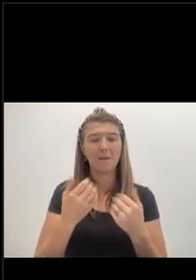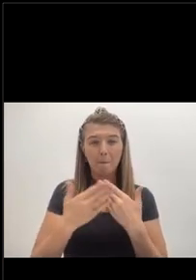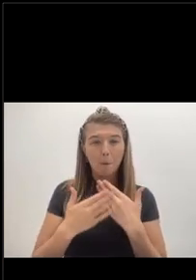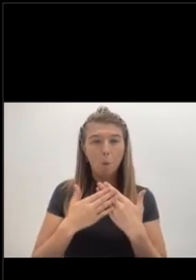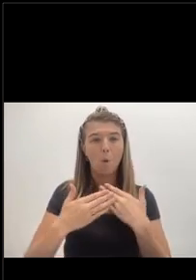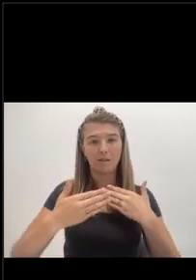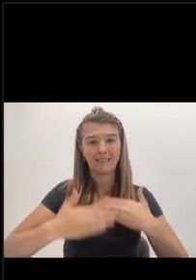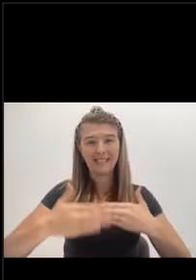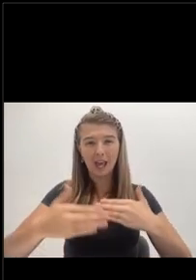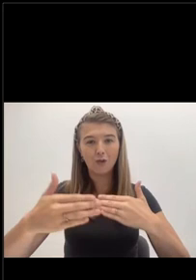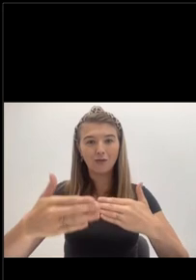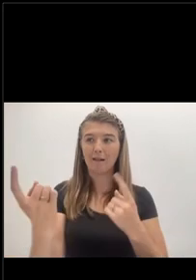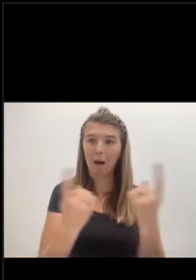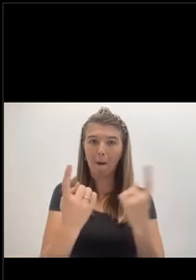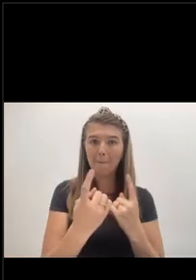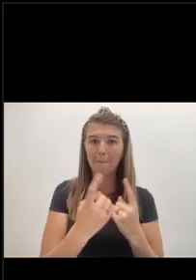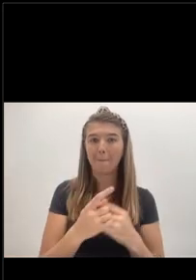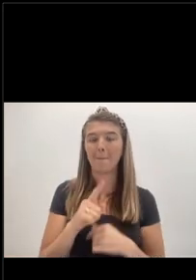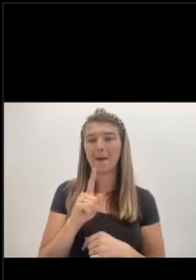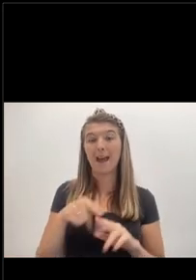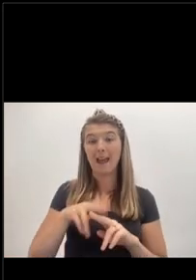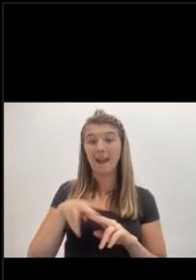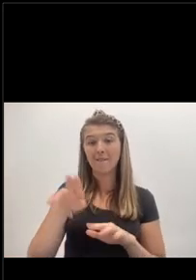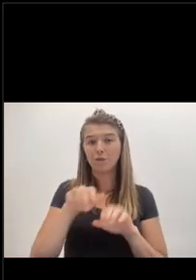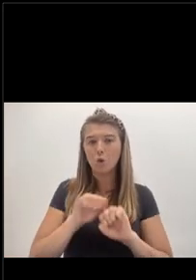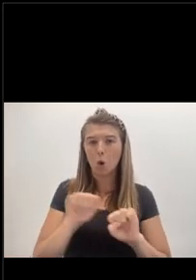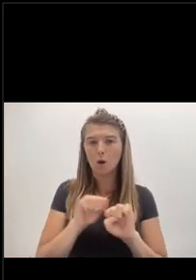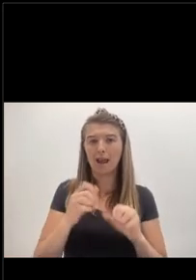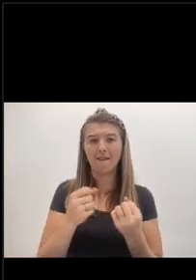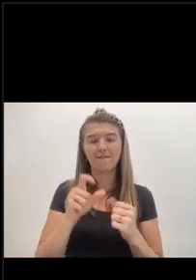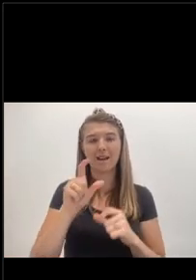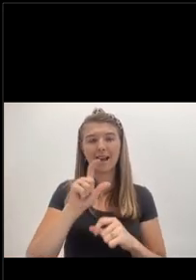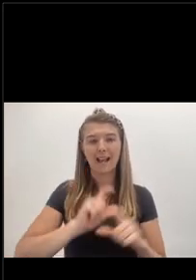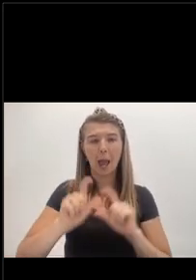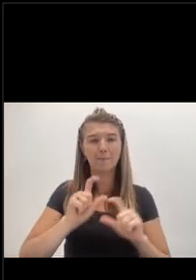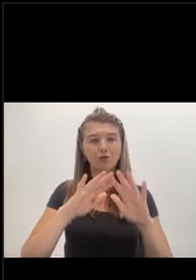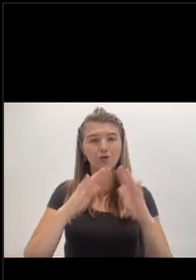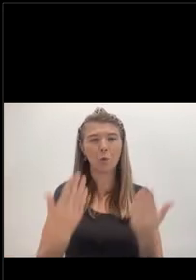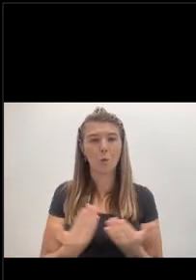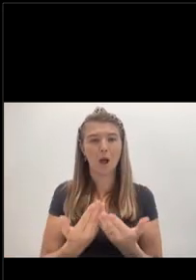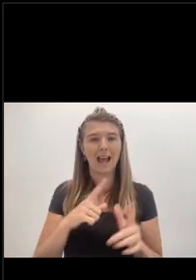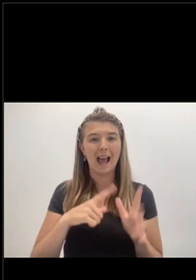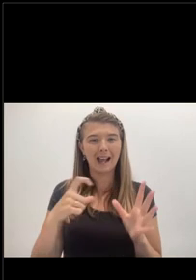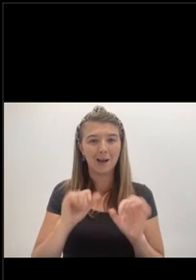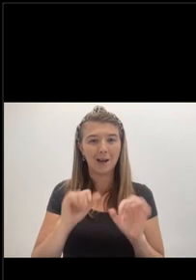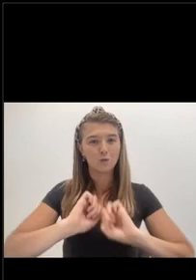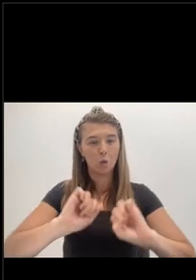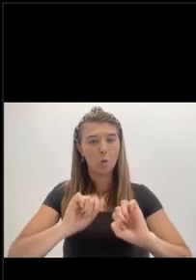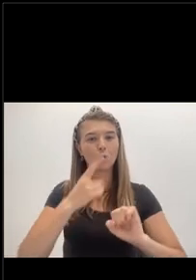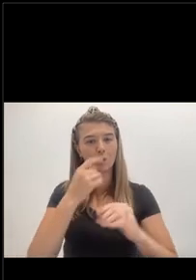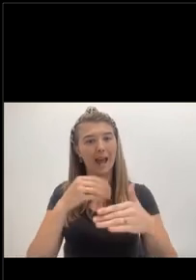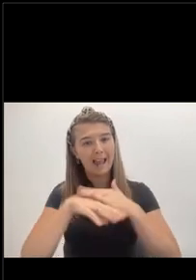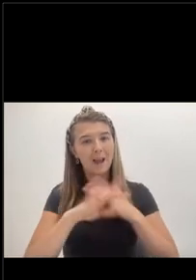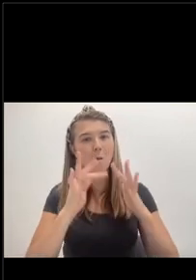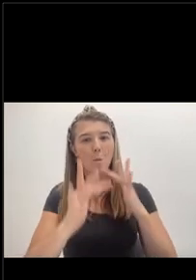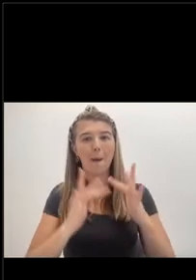you haven't already got a Chemistry World account, please go to chemistryworld.com and register an account. That